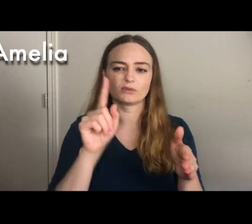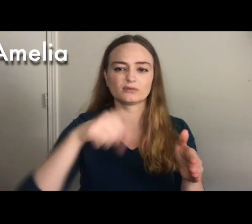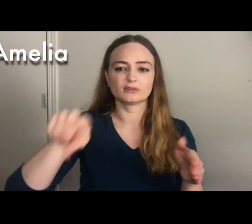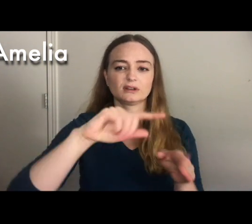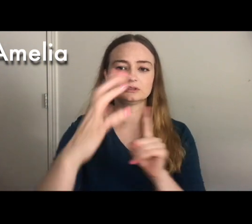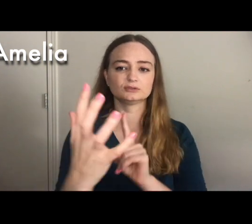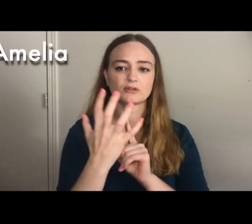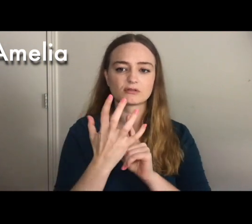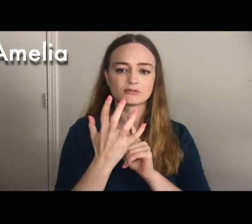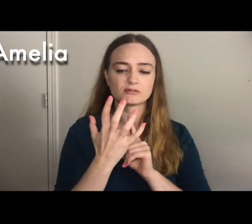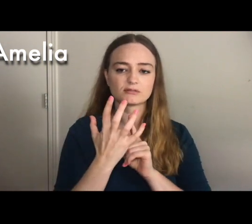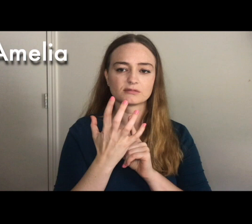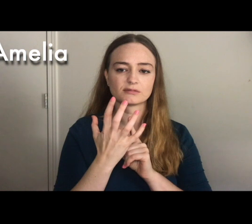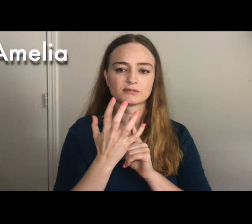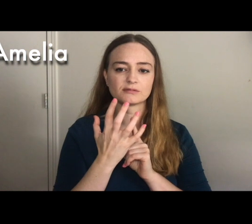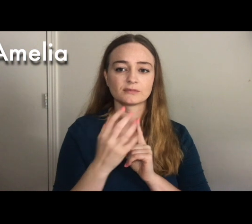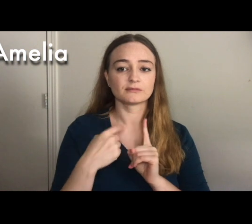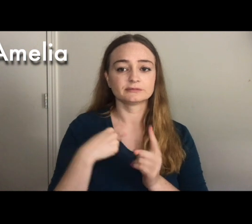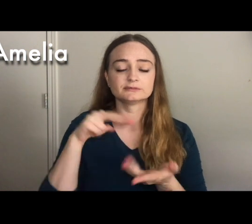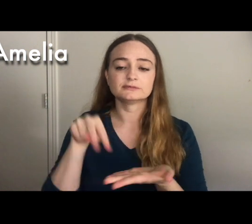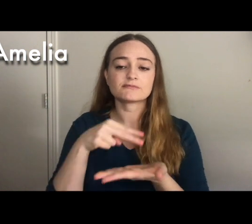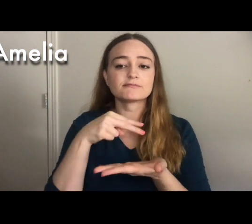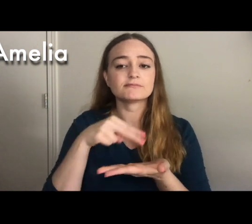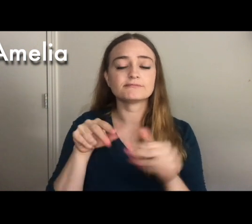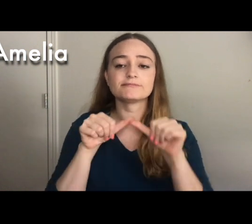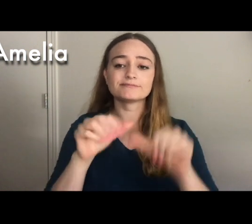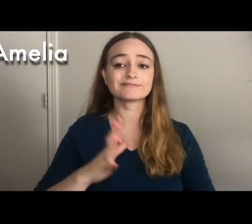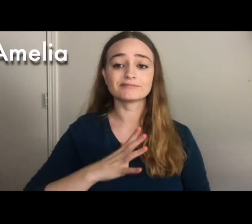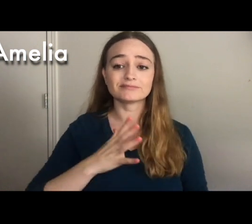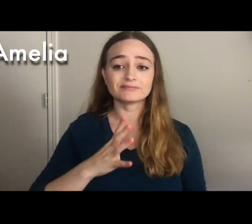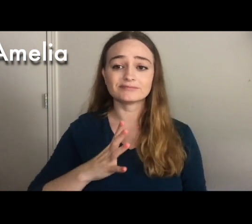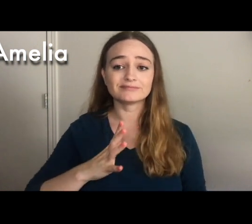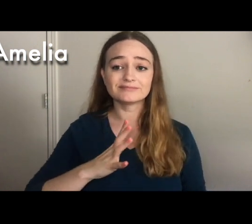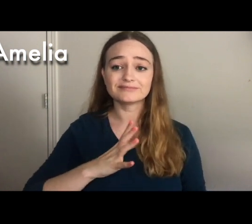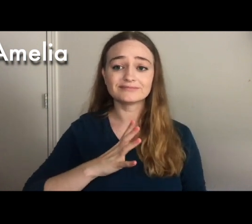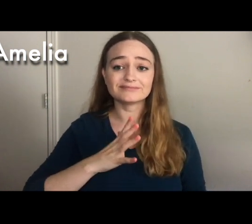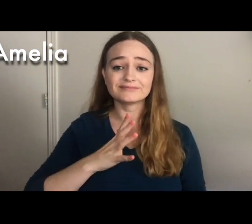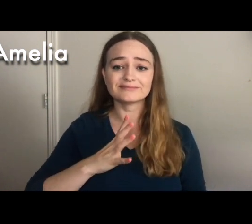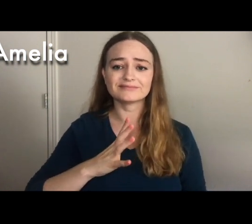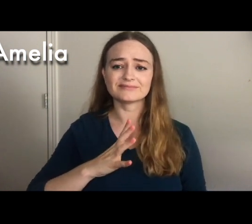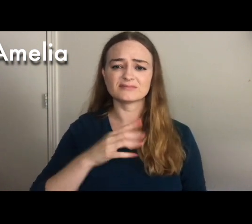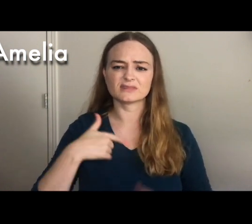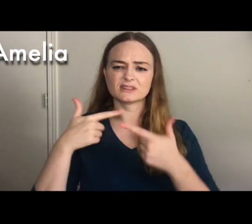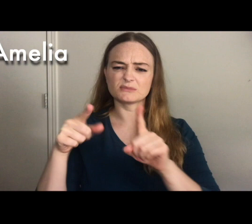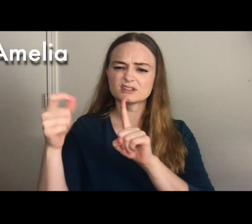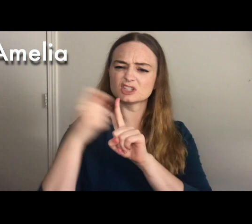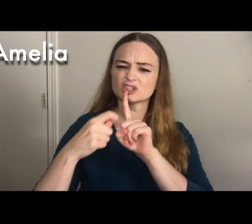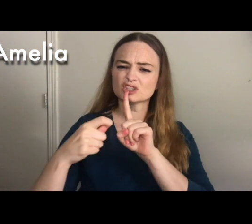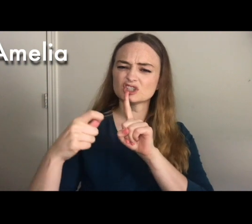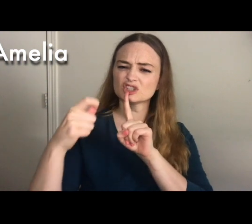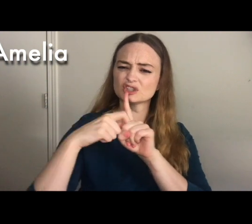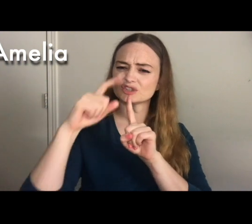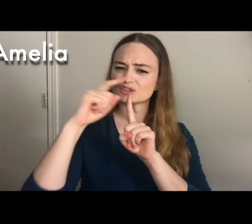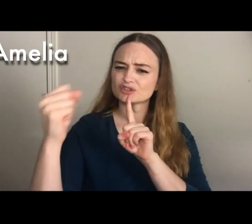Into rooms where the giants judge me. I do a dance and I act polite. I let